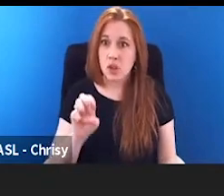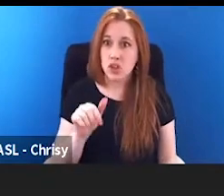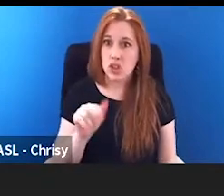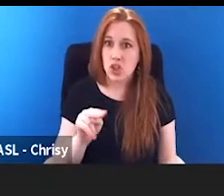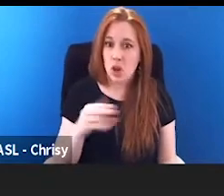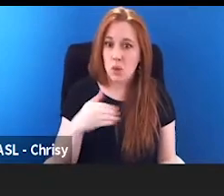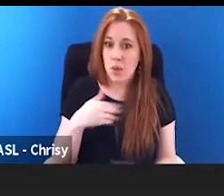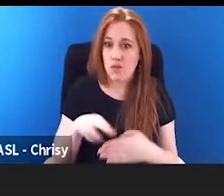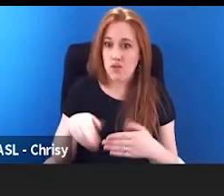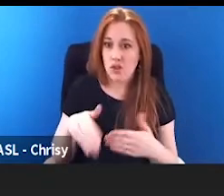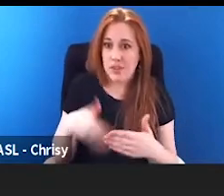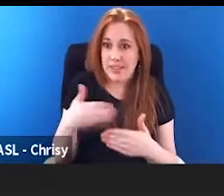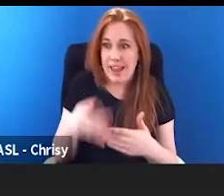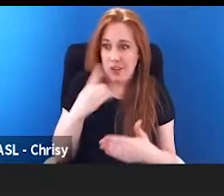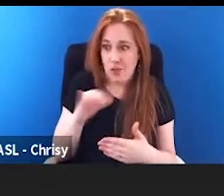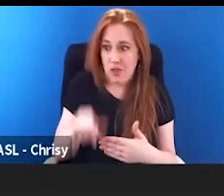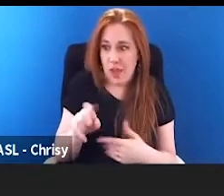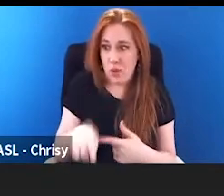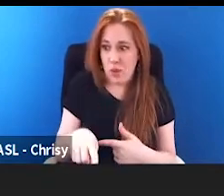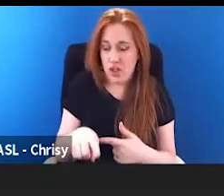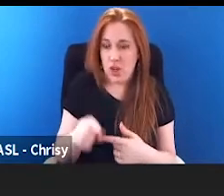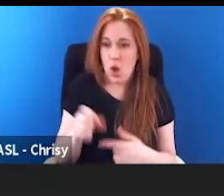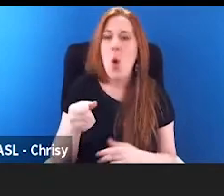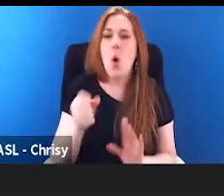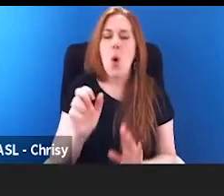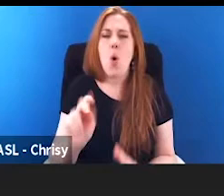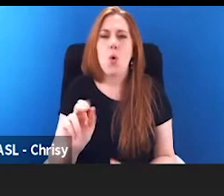next in the deck for that question, and then we go to the principal. Okay.